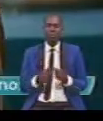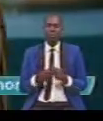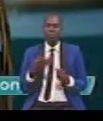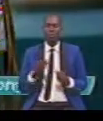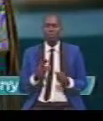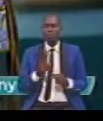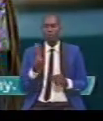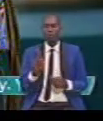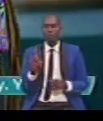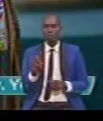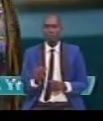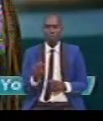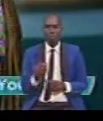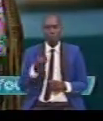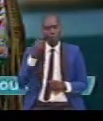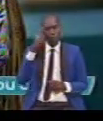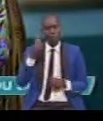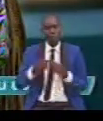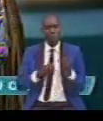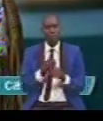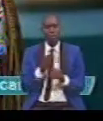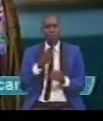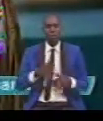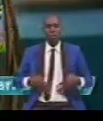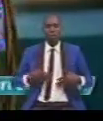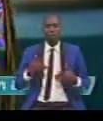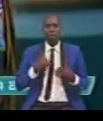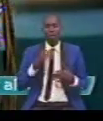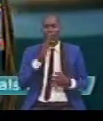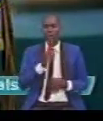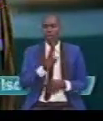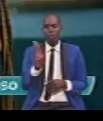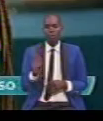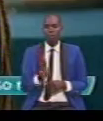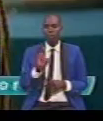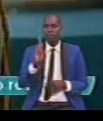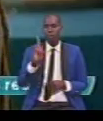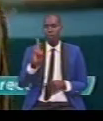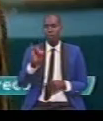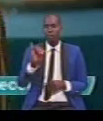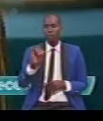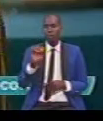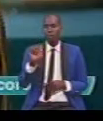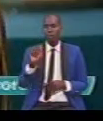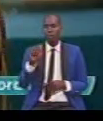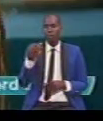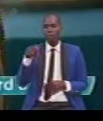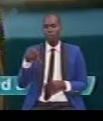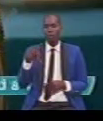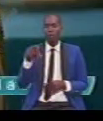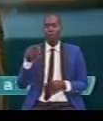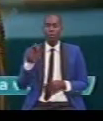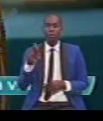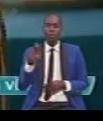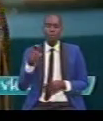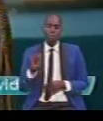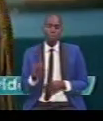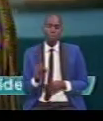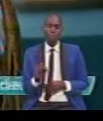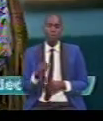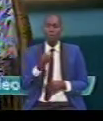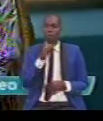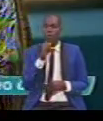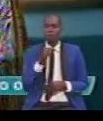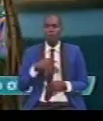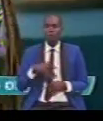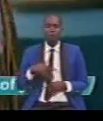10 years of his life, he's been on diapers and could not feel anything. But from